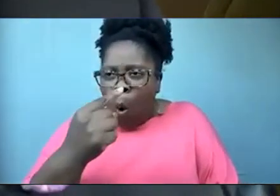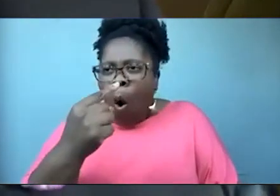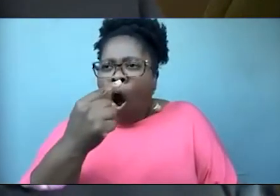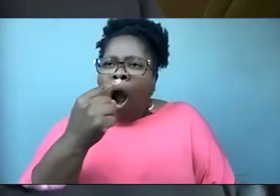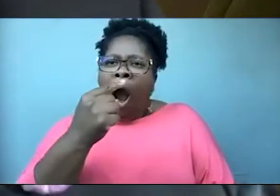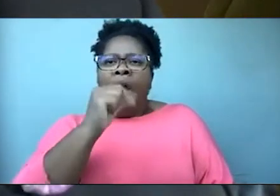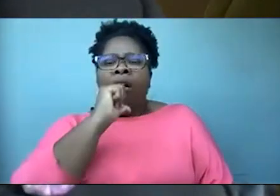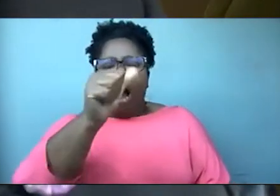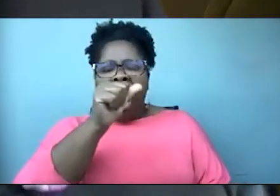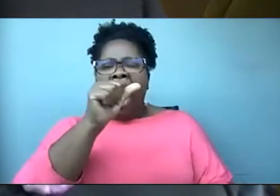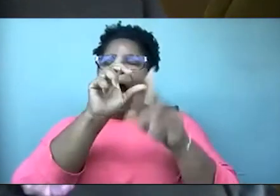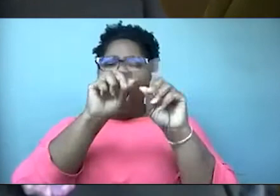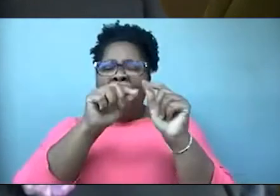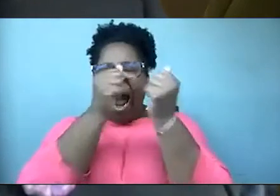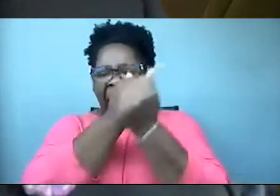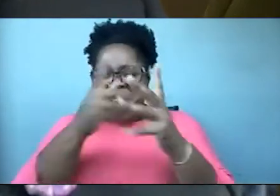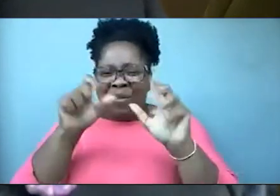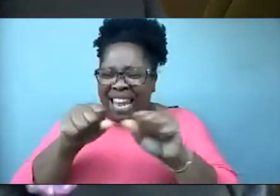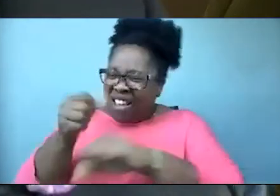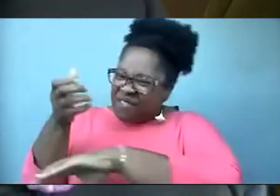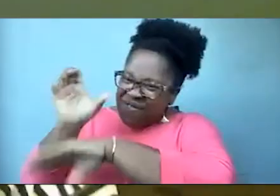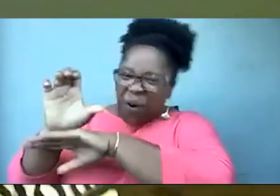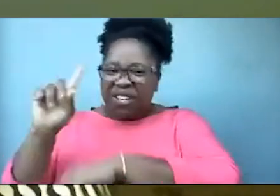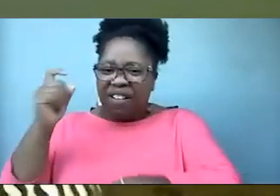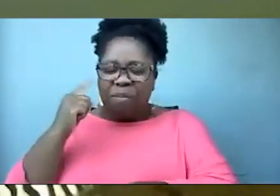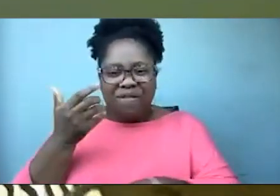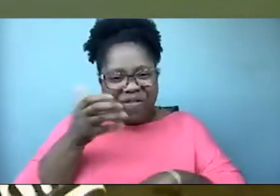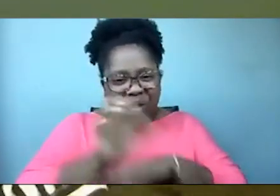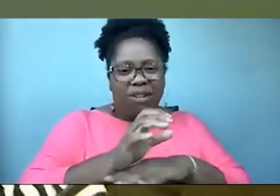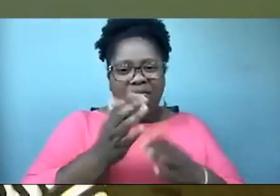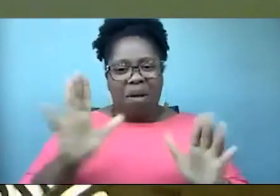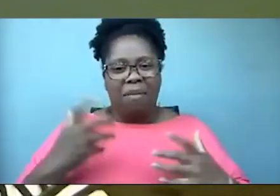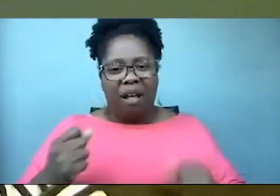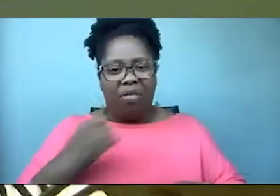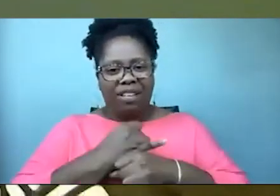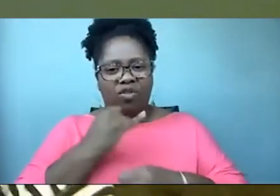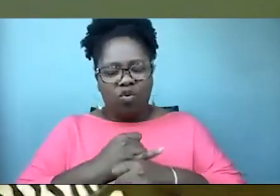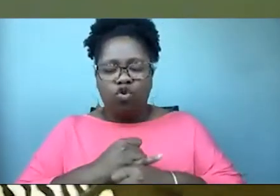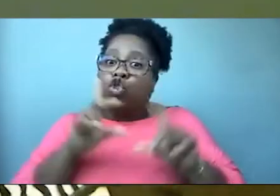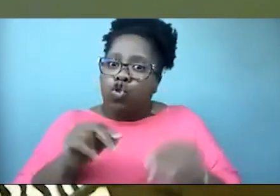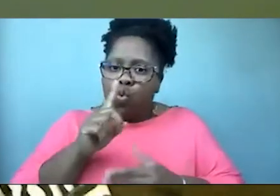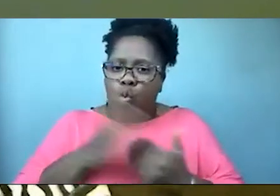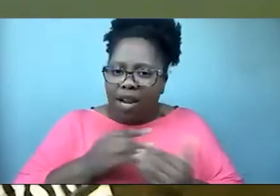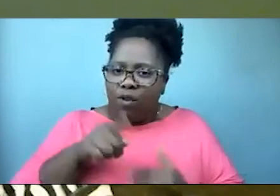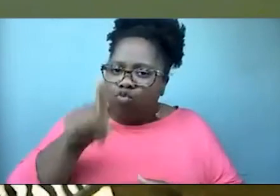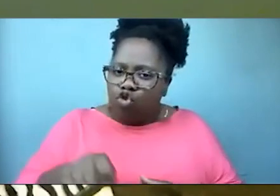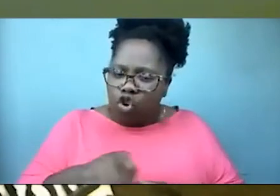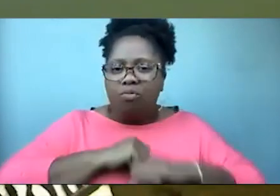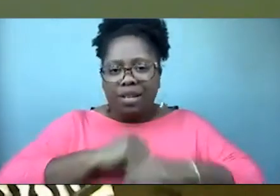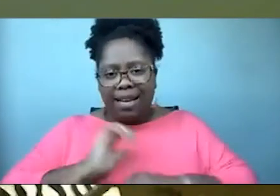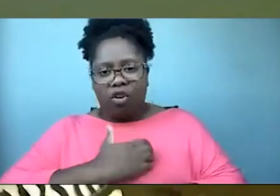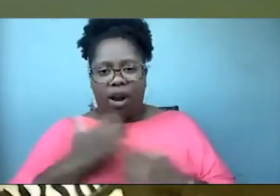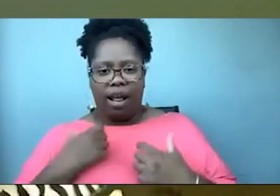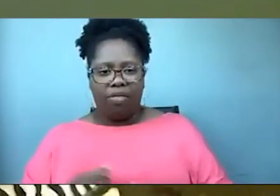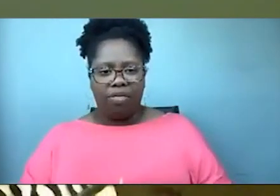should to protect our health, like everybody else's. Sure. Yeah, I don't see that as a different take. I see that as an elaboration on